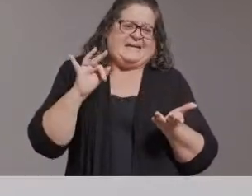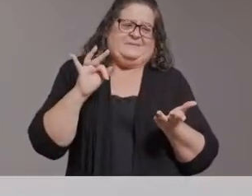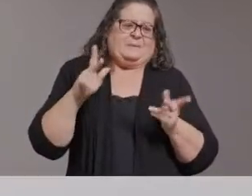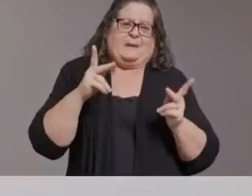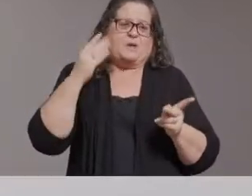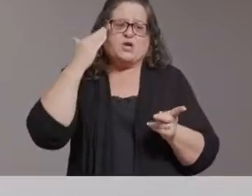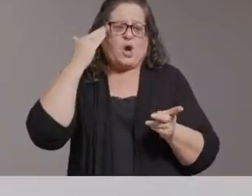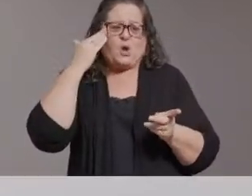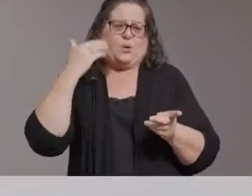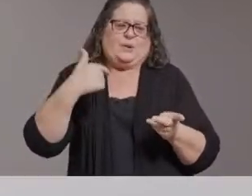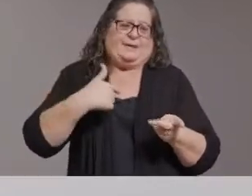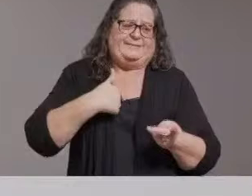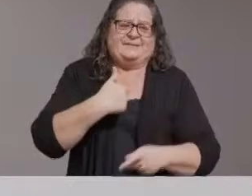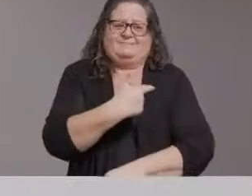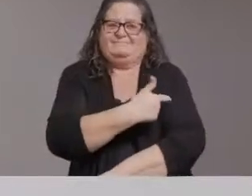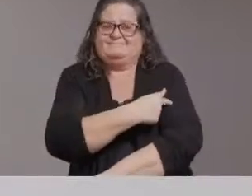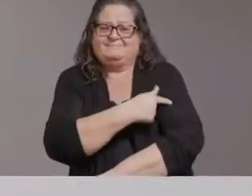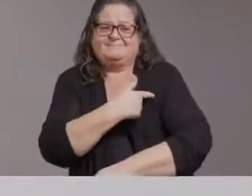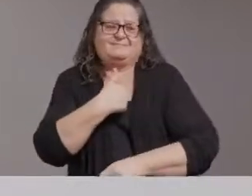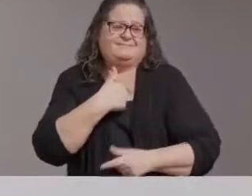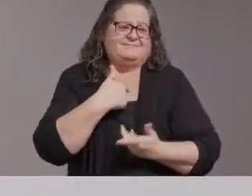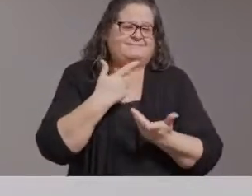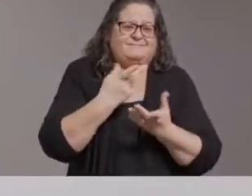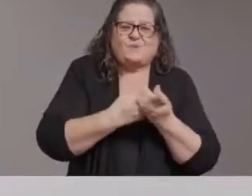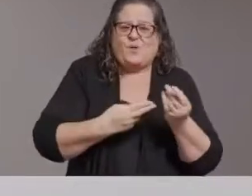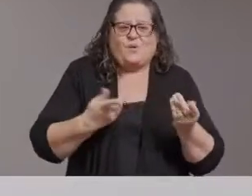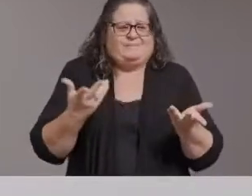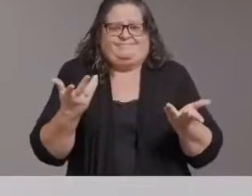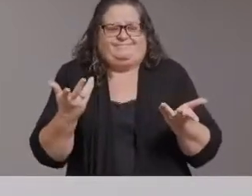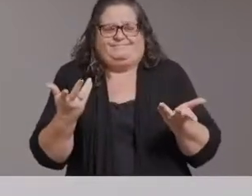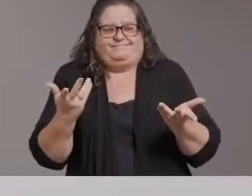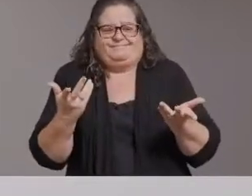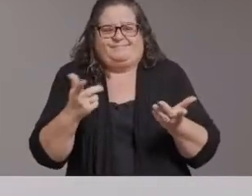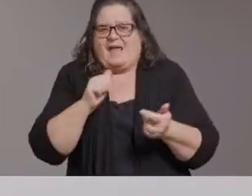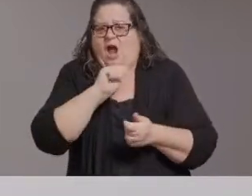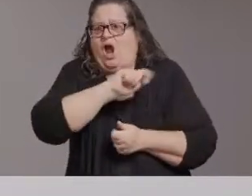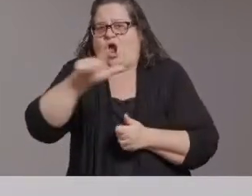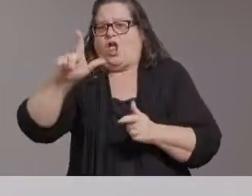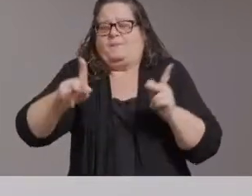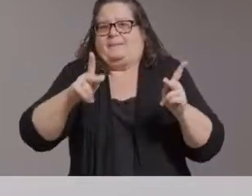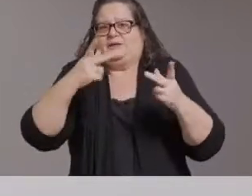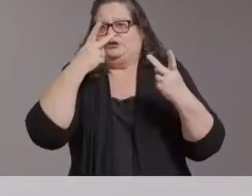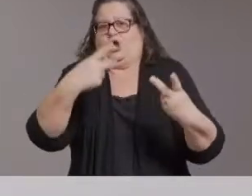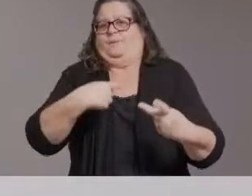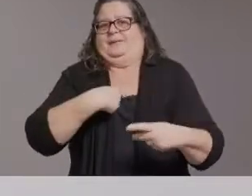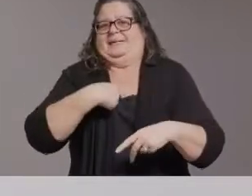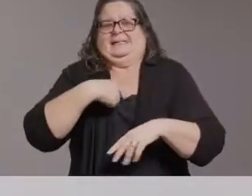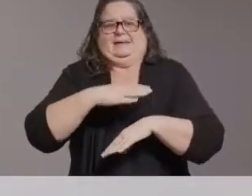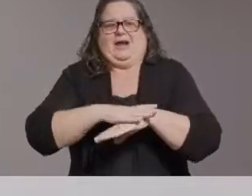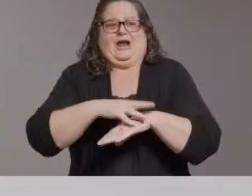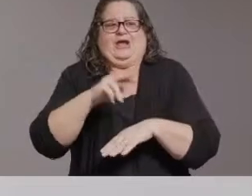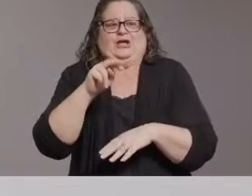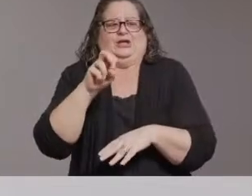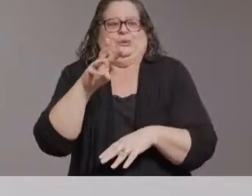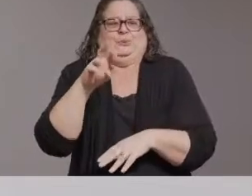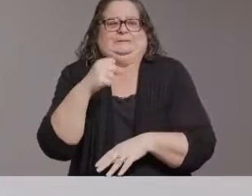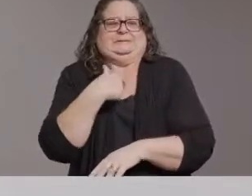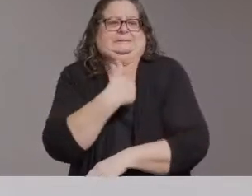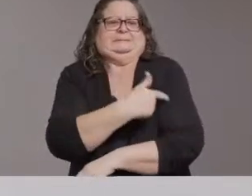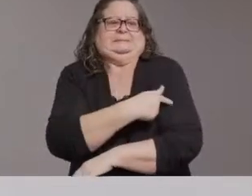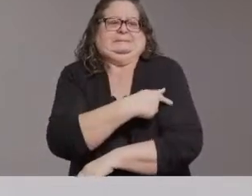status. I don't mind. I mean, everyone saw me get vaccinated, even though I'm terrified of needles. So I